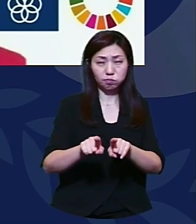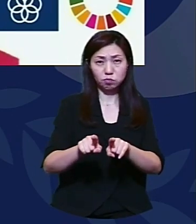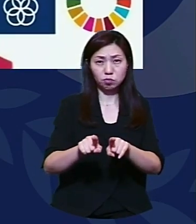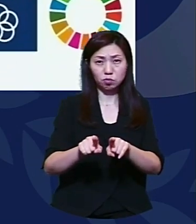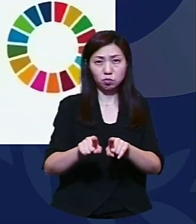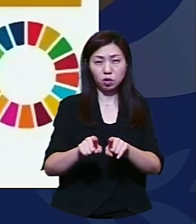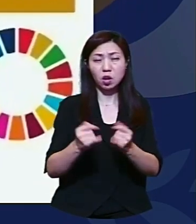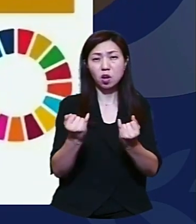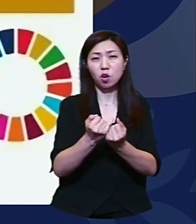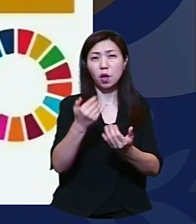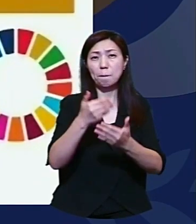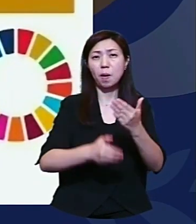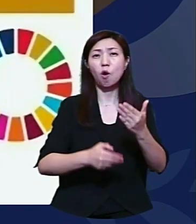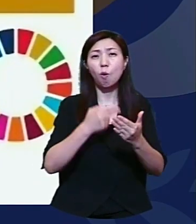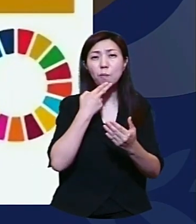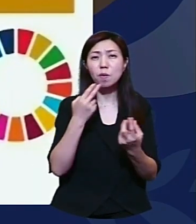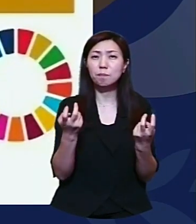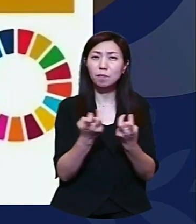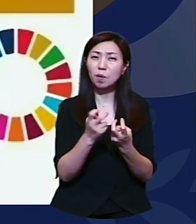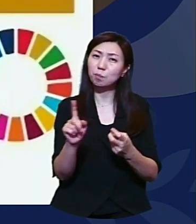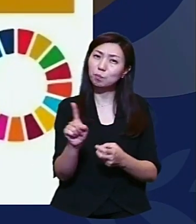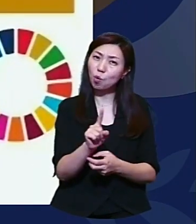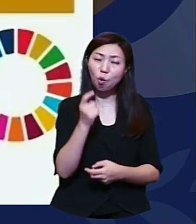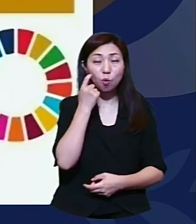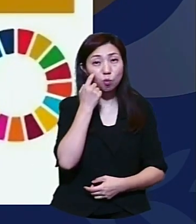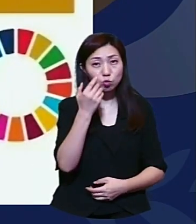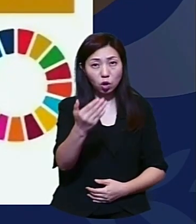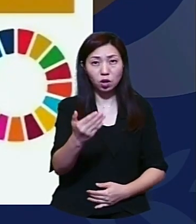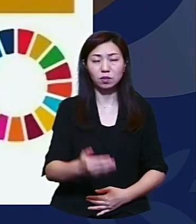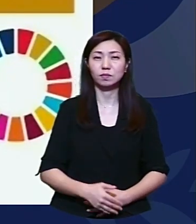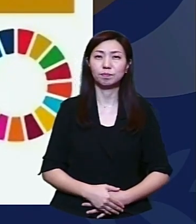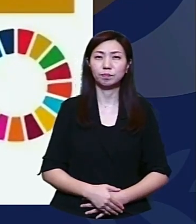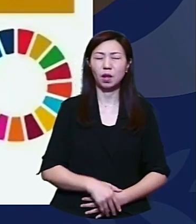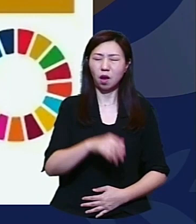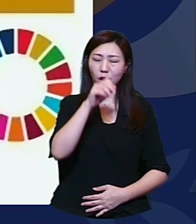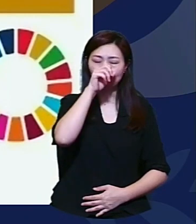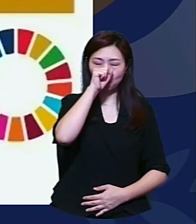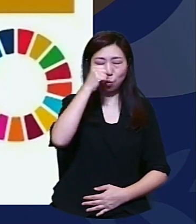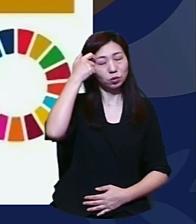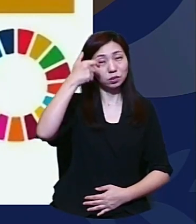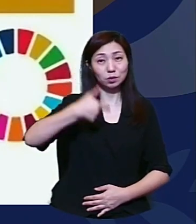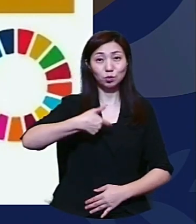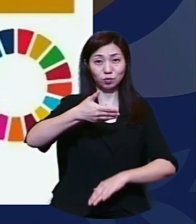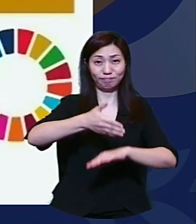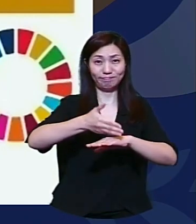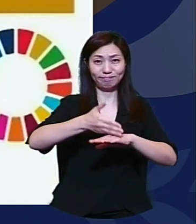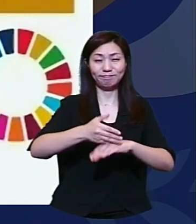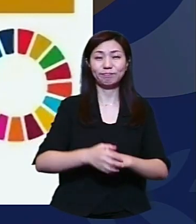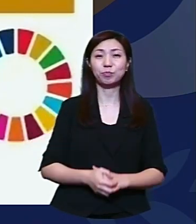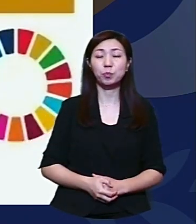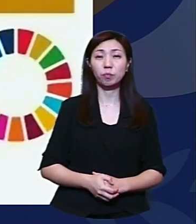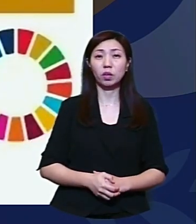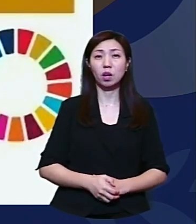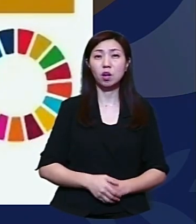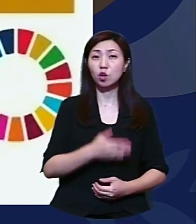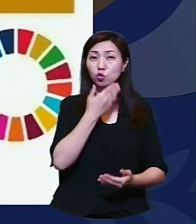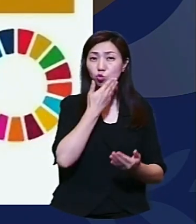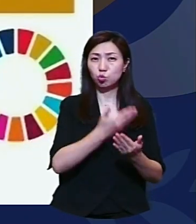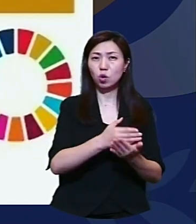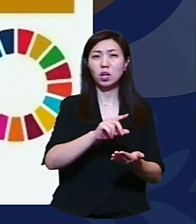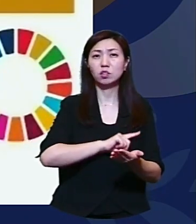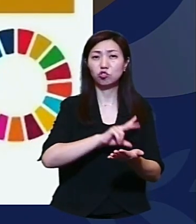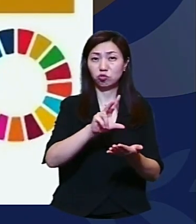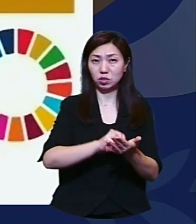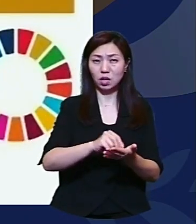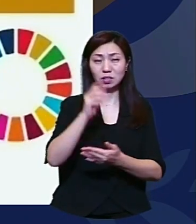Thank you so much. And that's a great question and a very important topic as we talk about